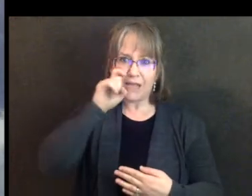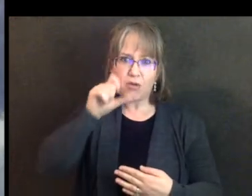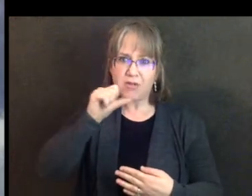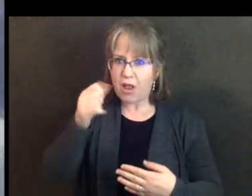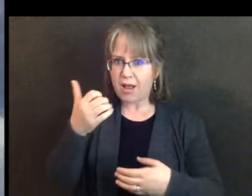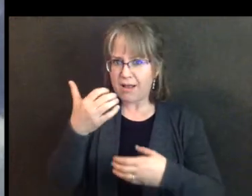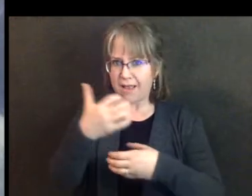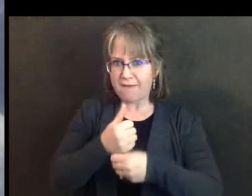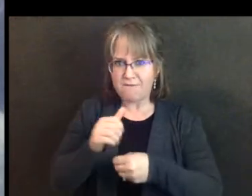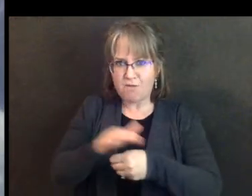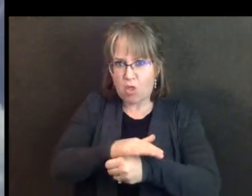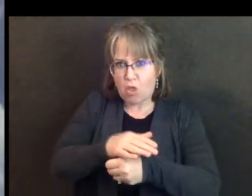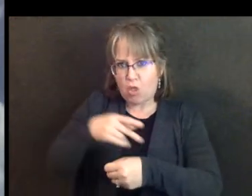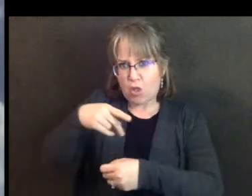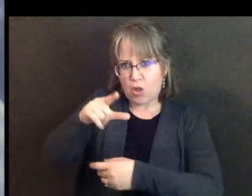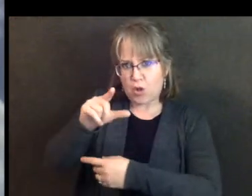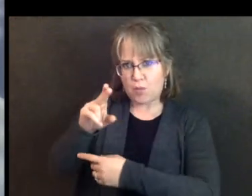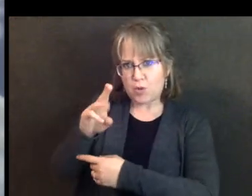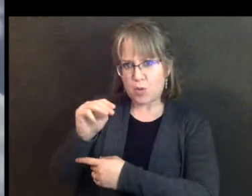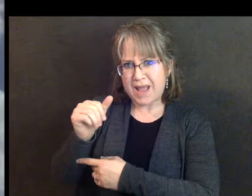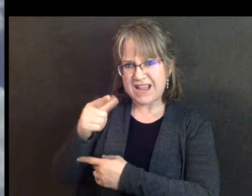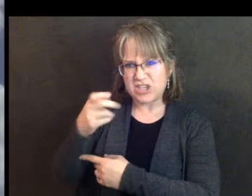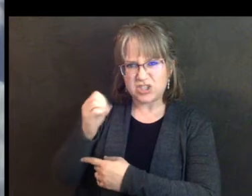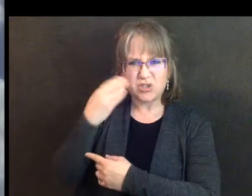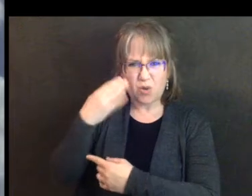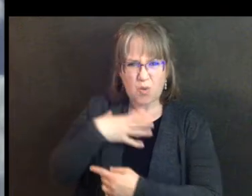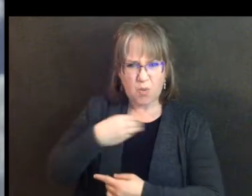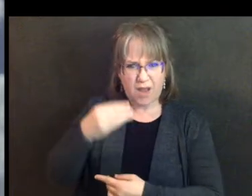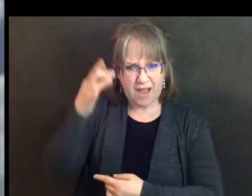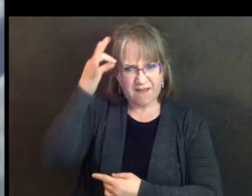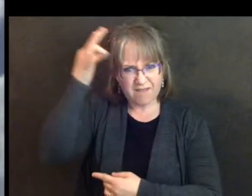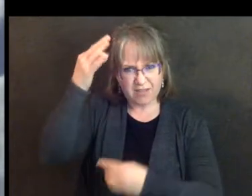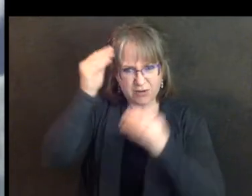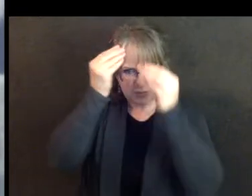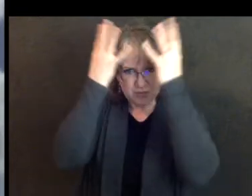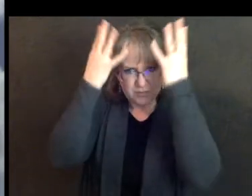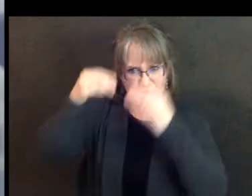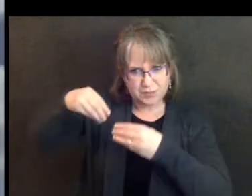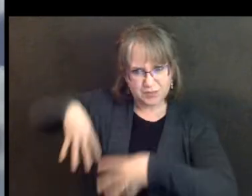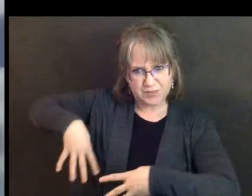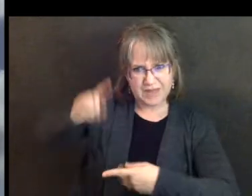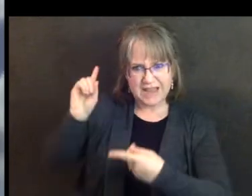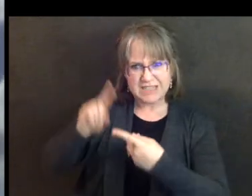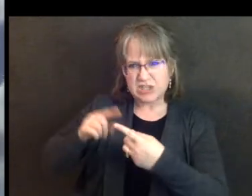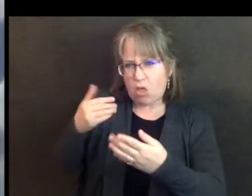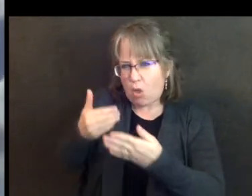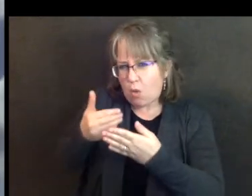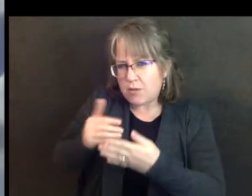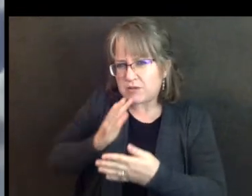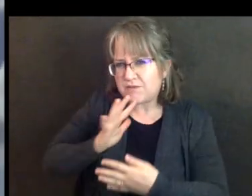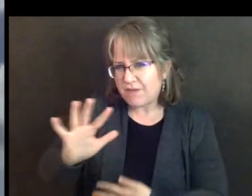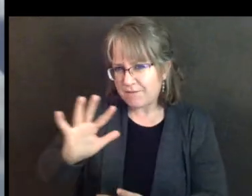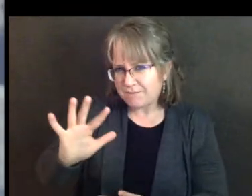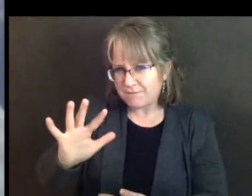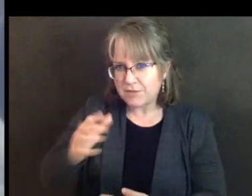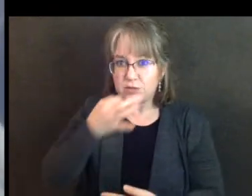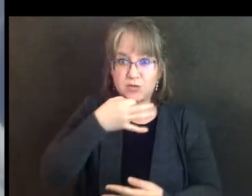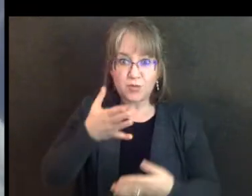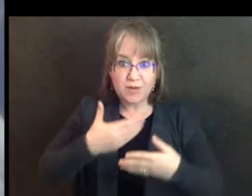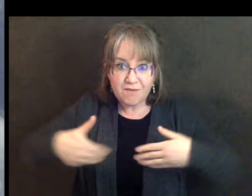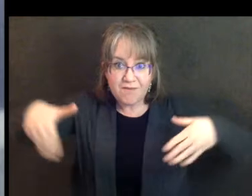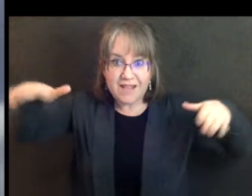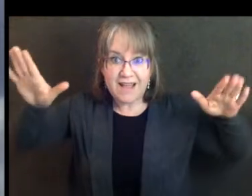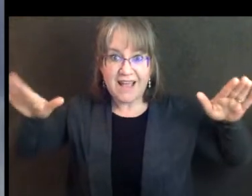the white head and white tail until he is almost 5 years of age. In a moment, he'll take off and you can see his wingspan.